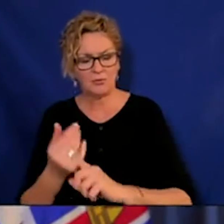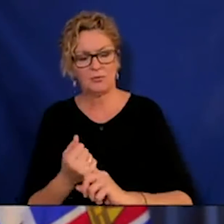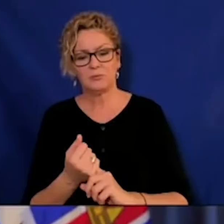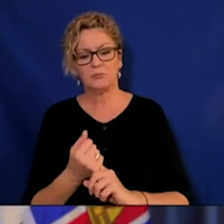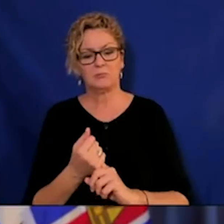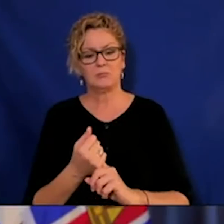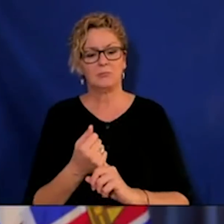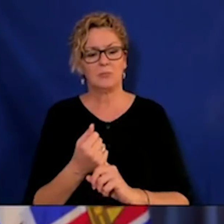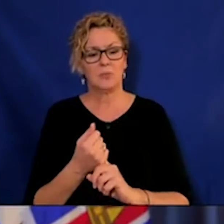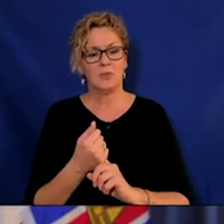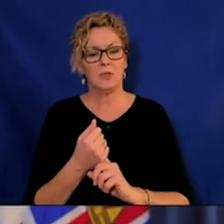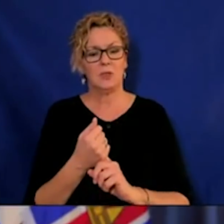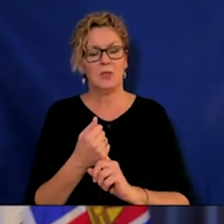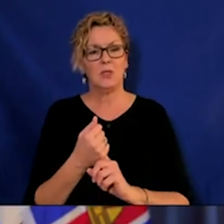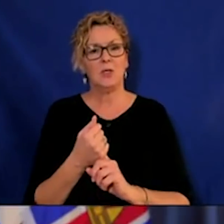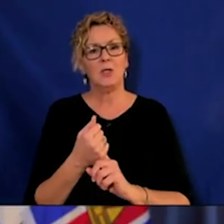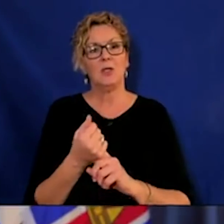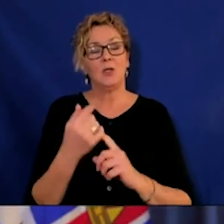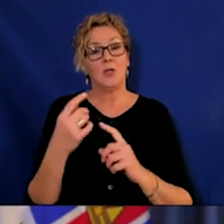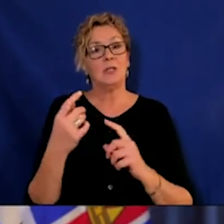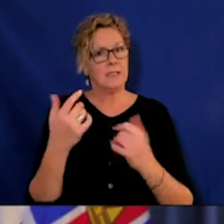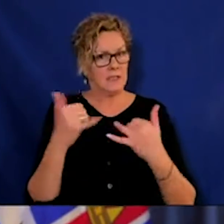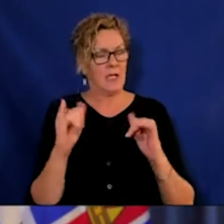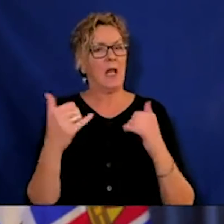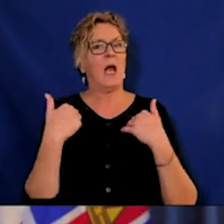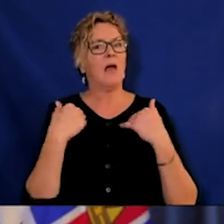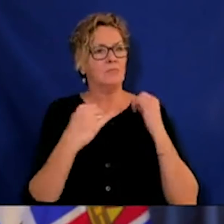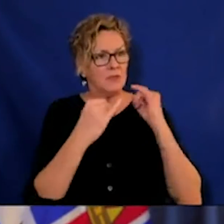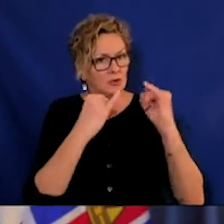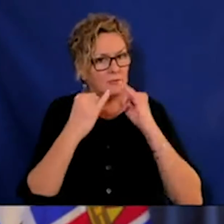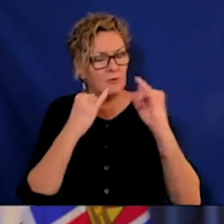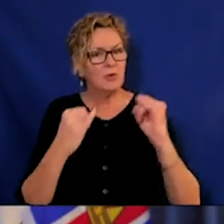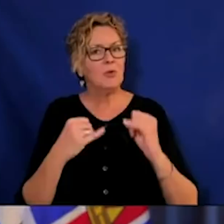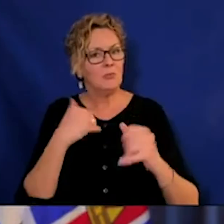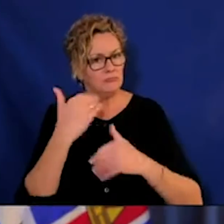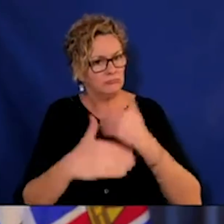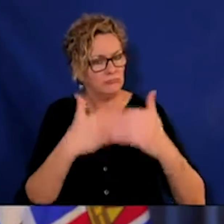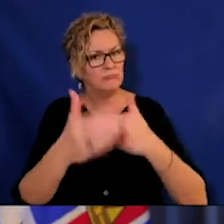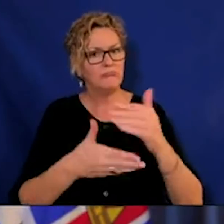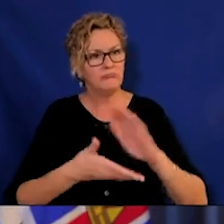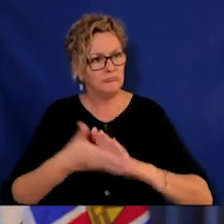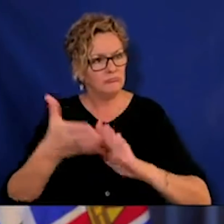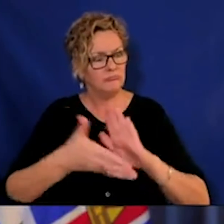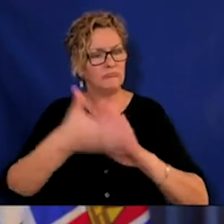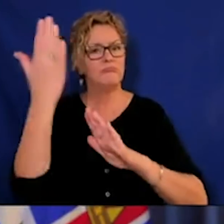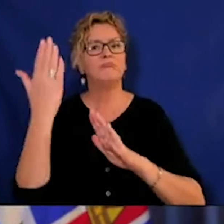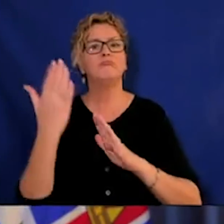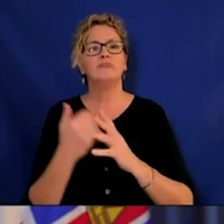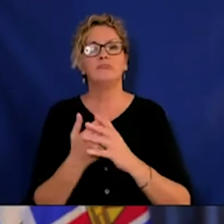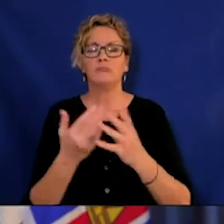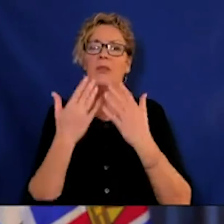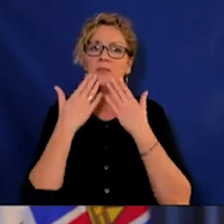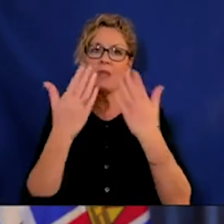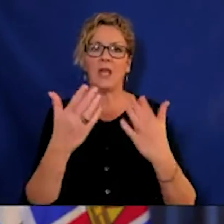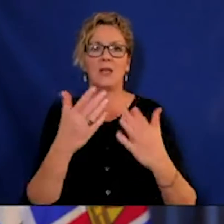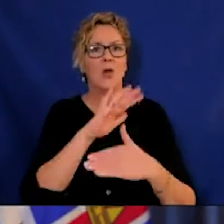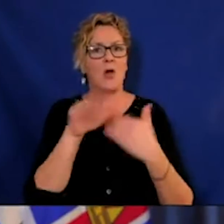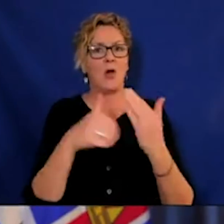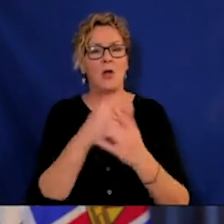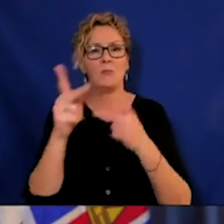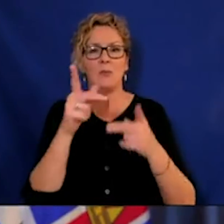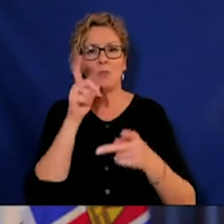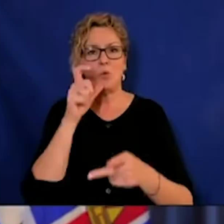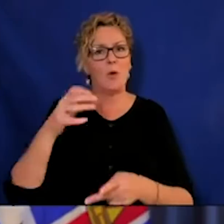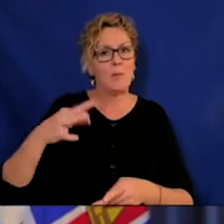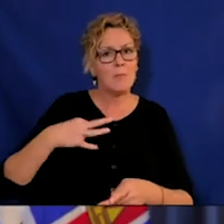and 113 in the offer process. We would like to thank everybody who stepped up and everyone involved in this initiative, which